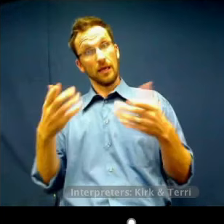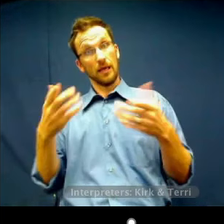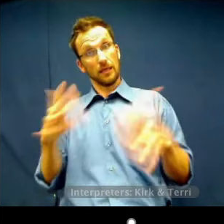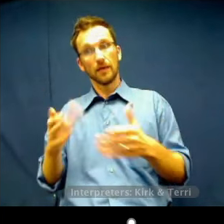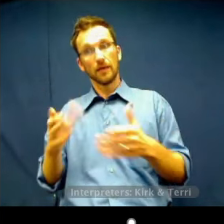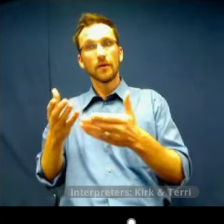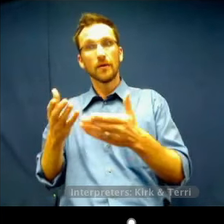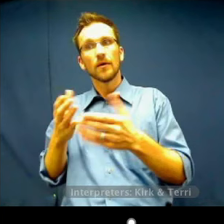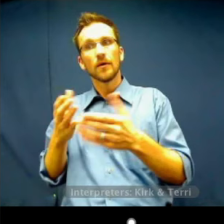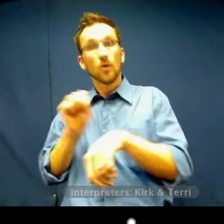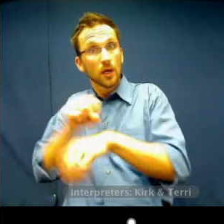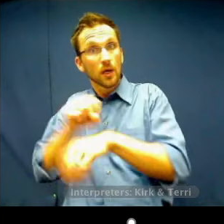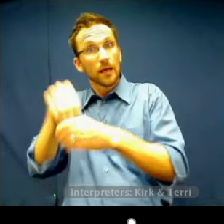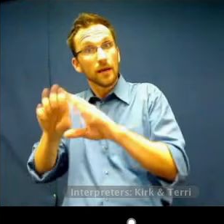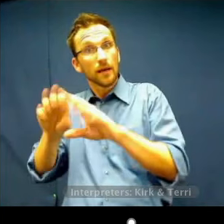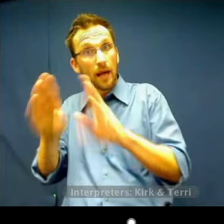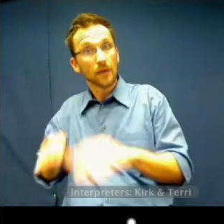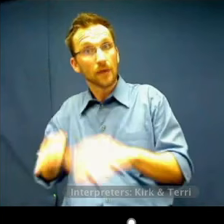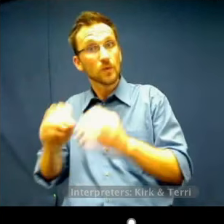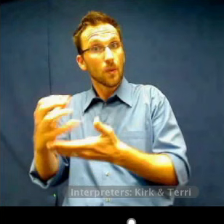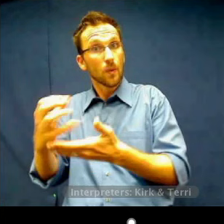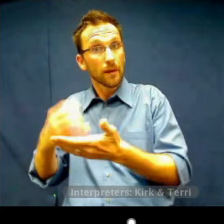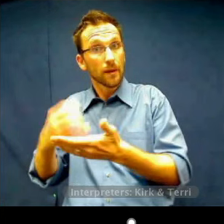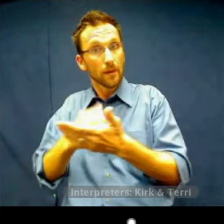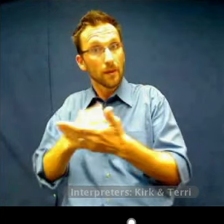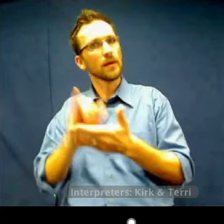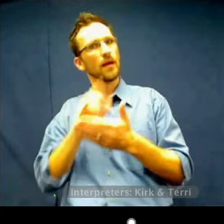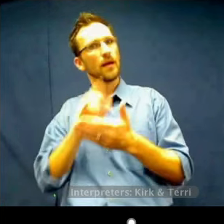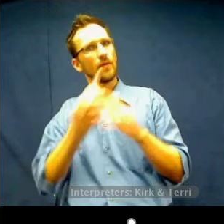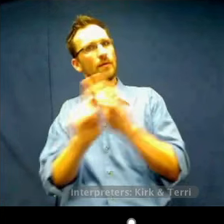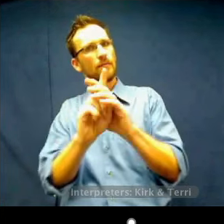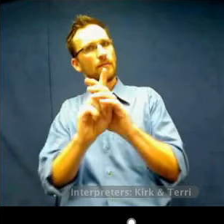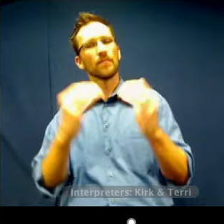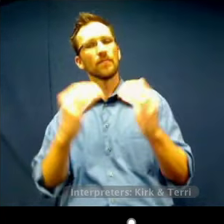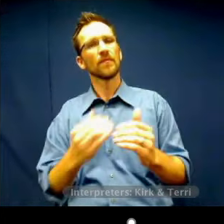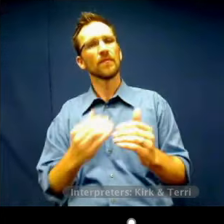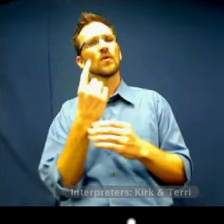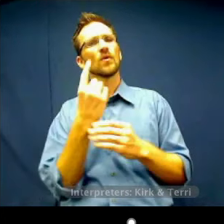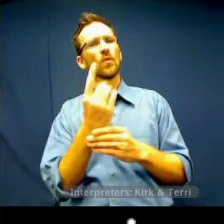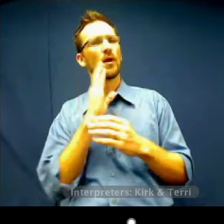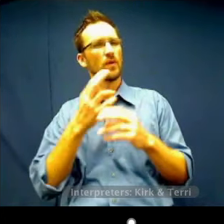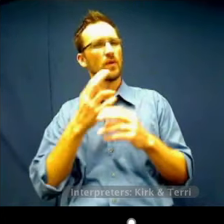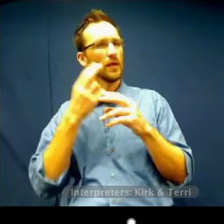homemaker. You'll hear two words. One is waste and the other is dissipation.